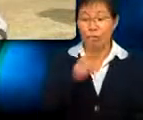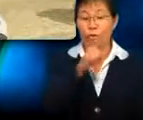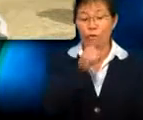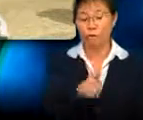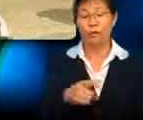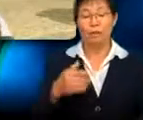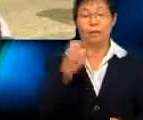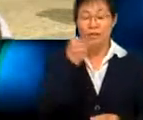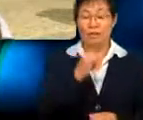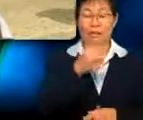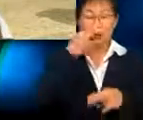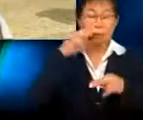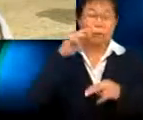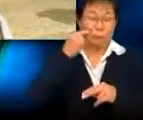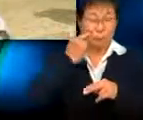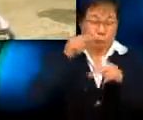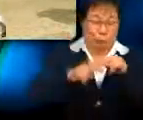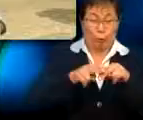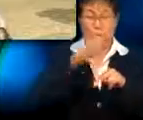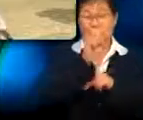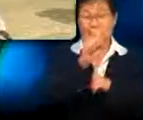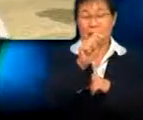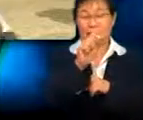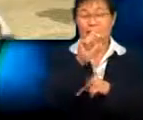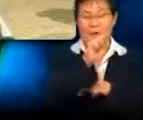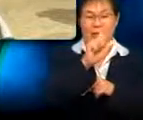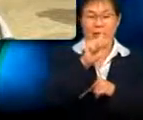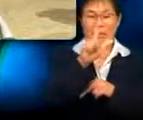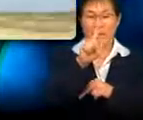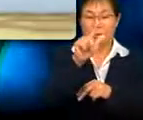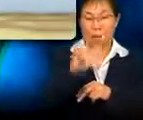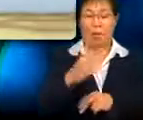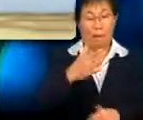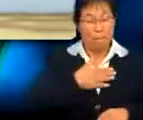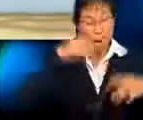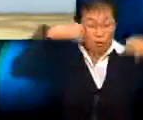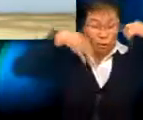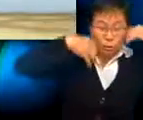Of course it's salty. It's my sweat.